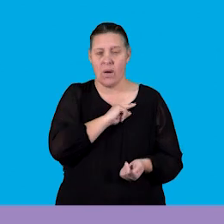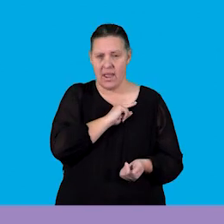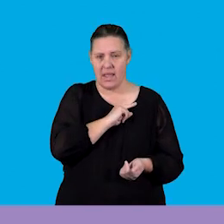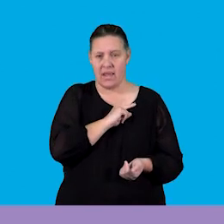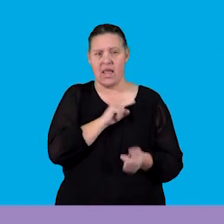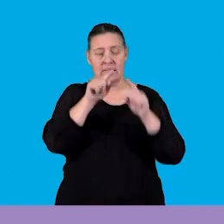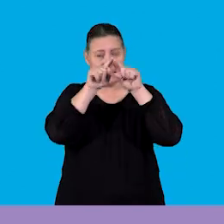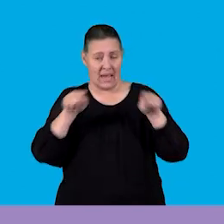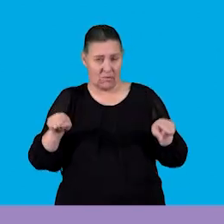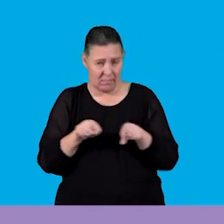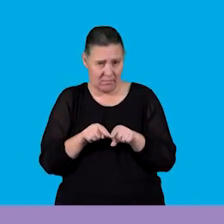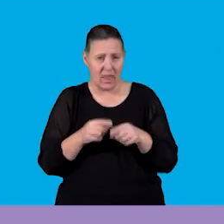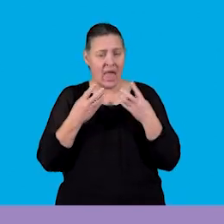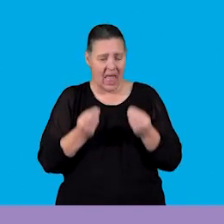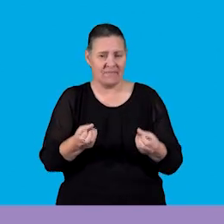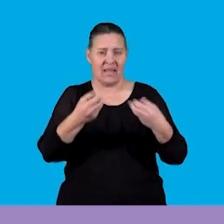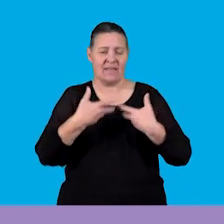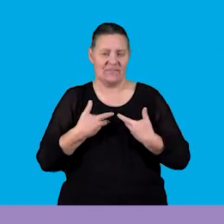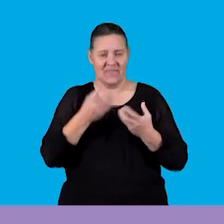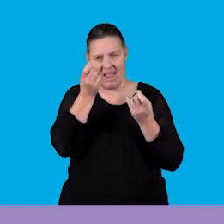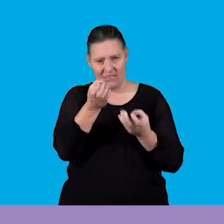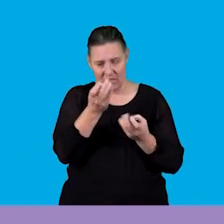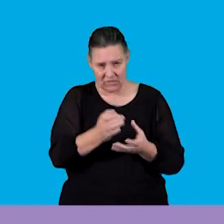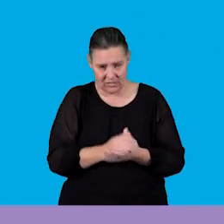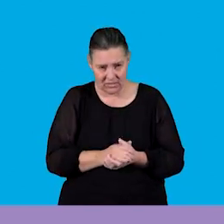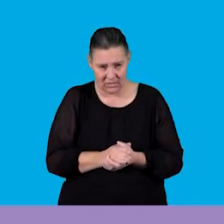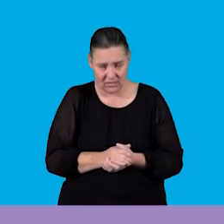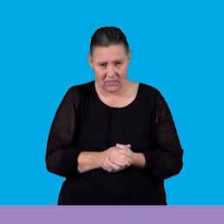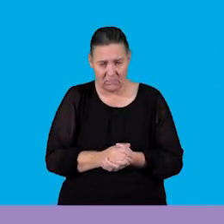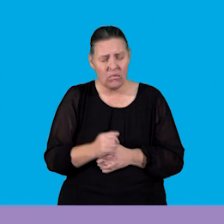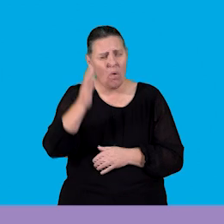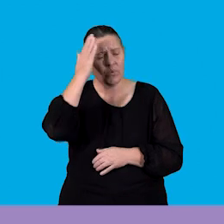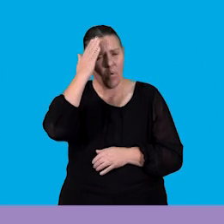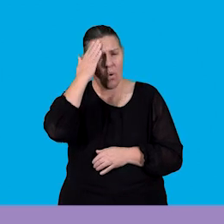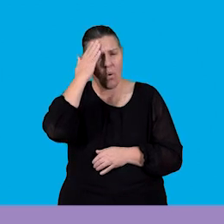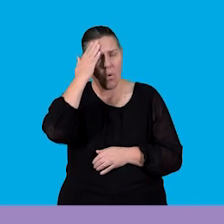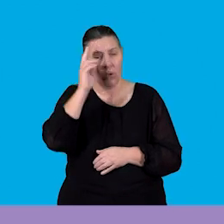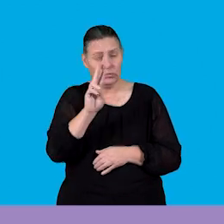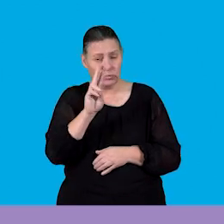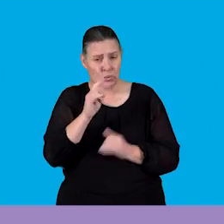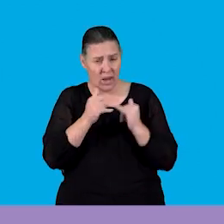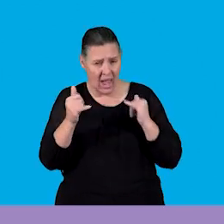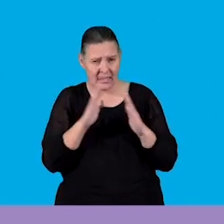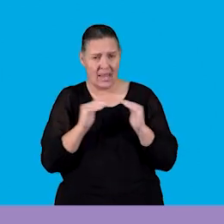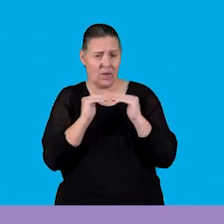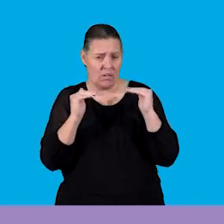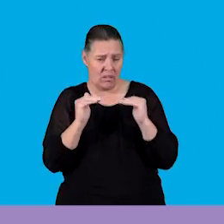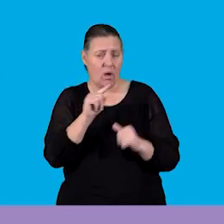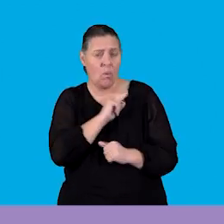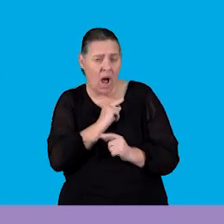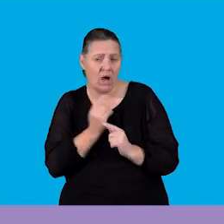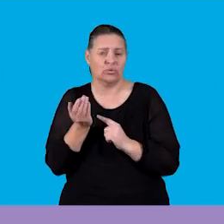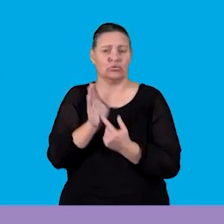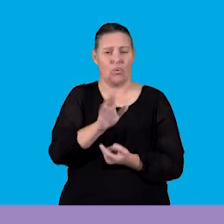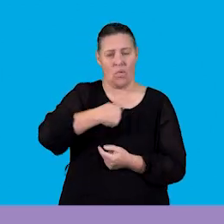this information? It's because our diagram has given us that information. So we know that these two lines are